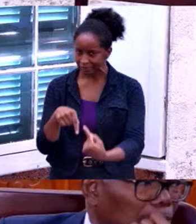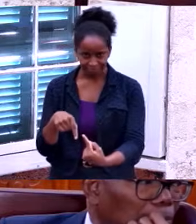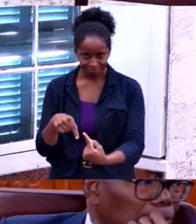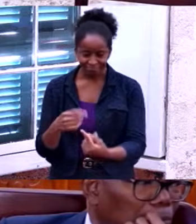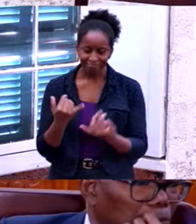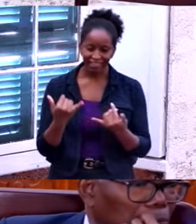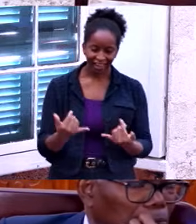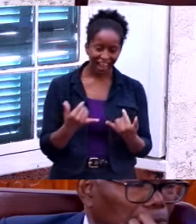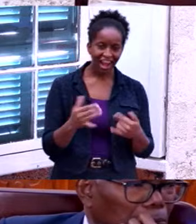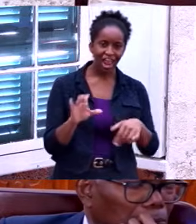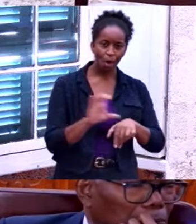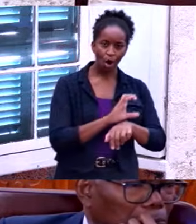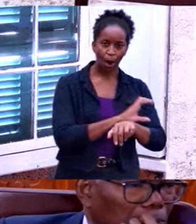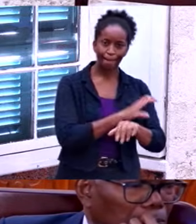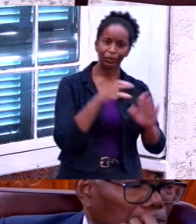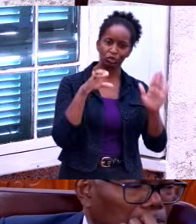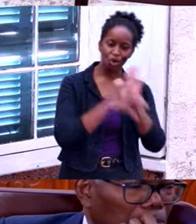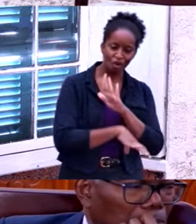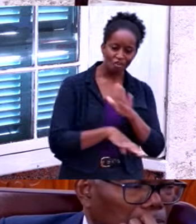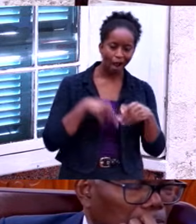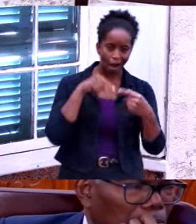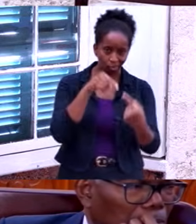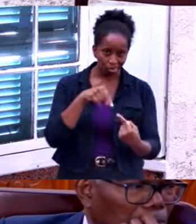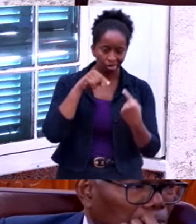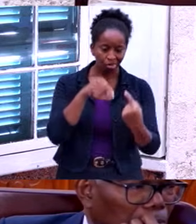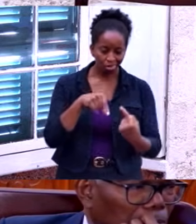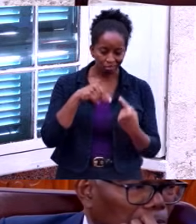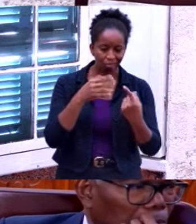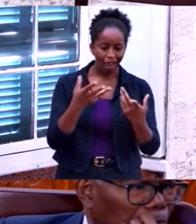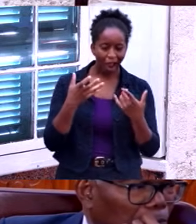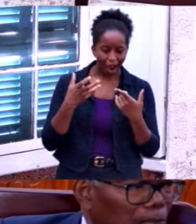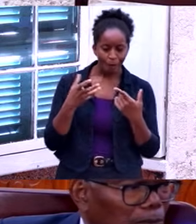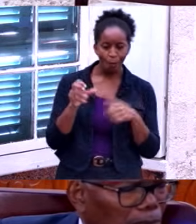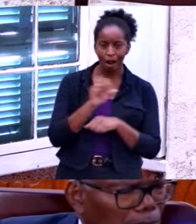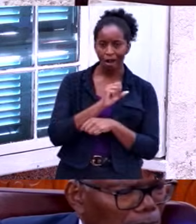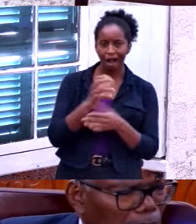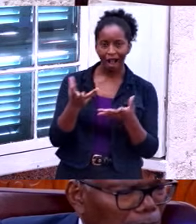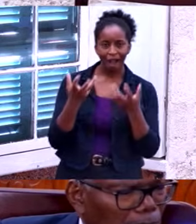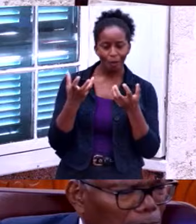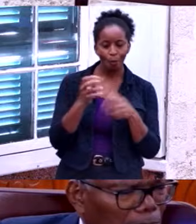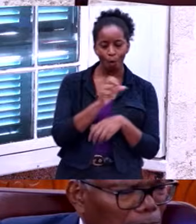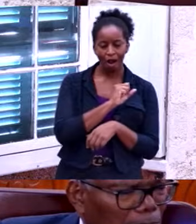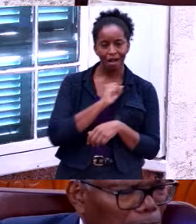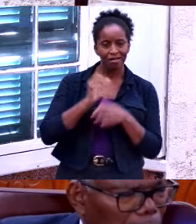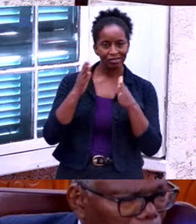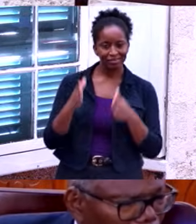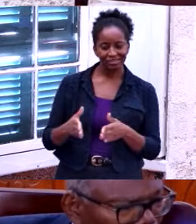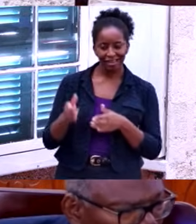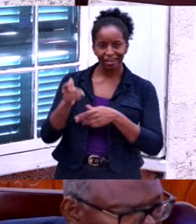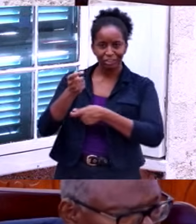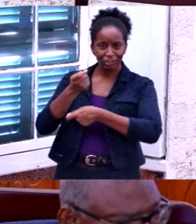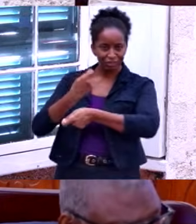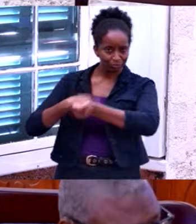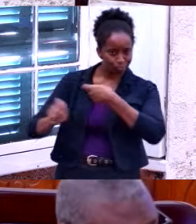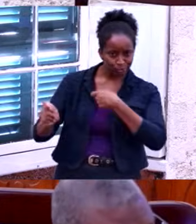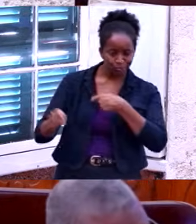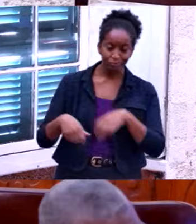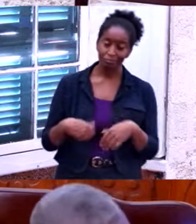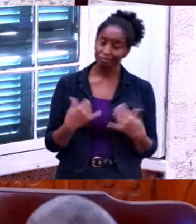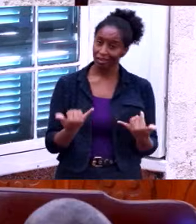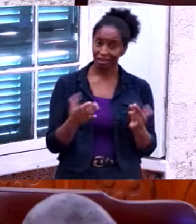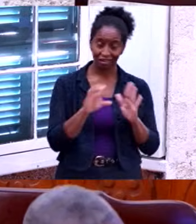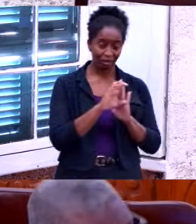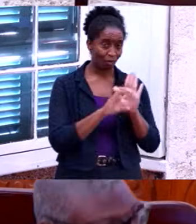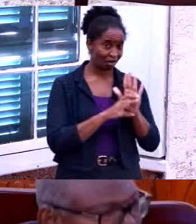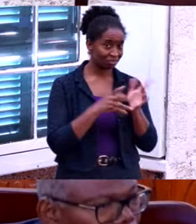the Constitution as currently structured, does not allow even the appointing president that flexibility. And therefore,